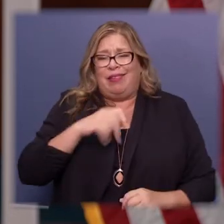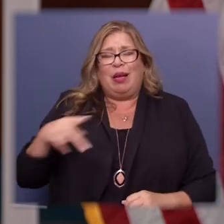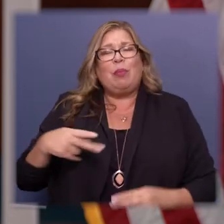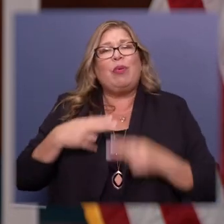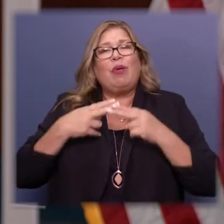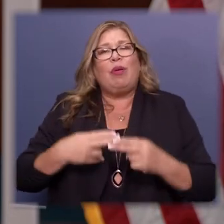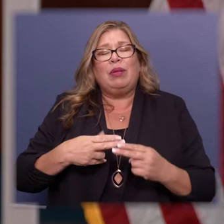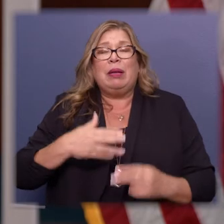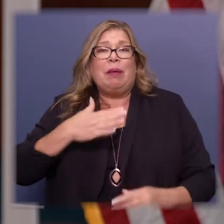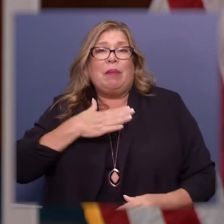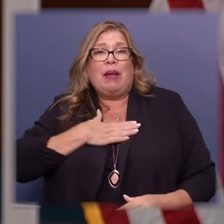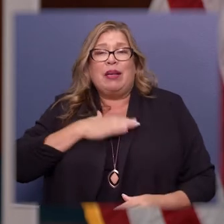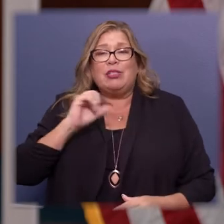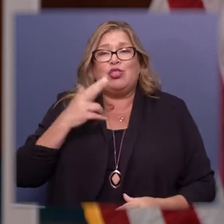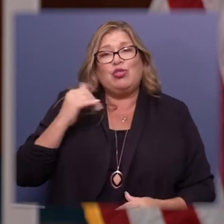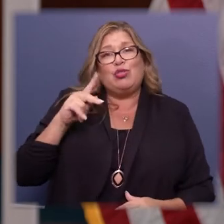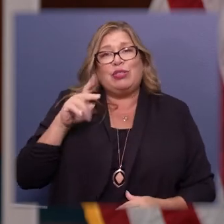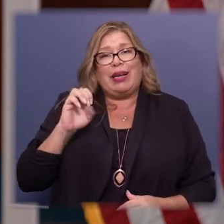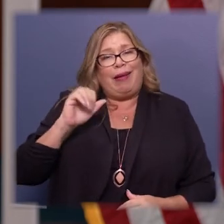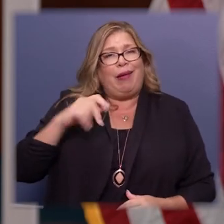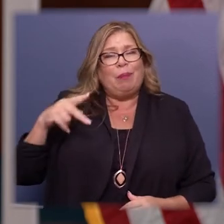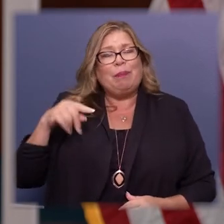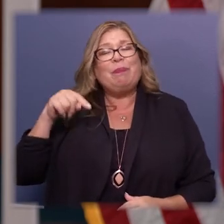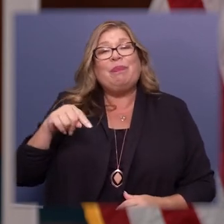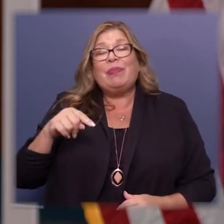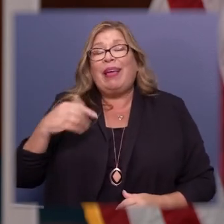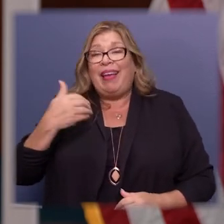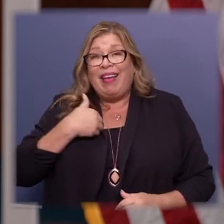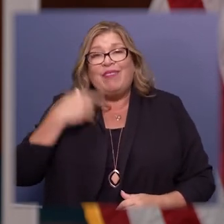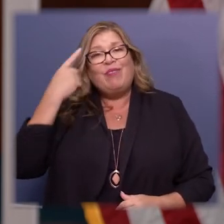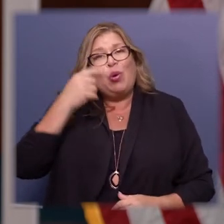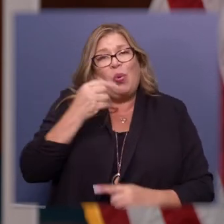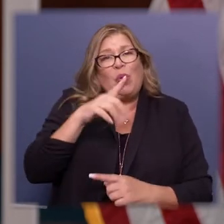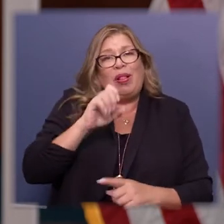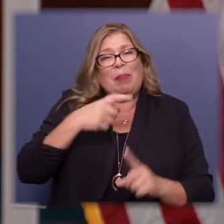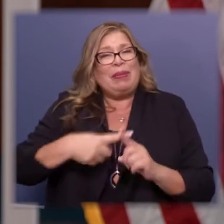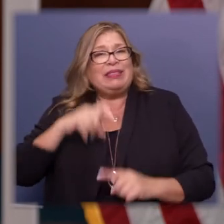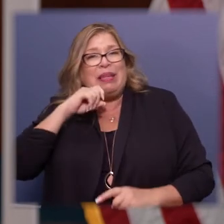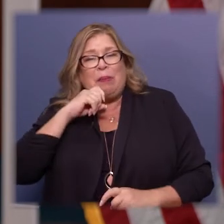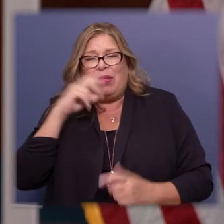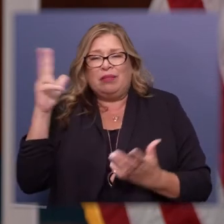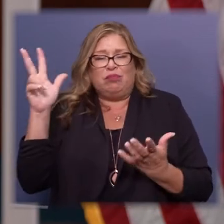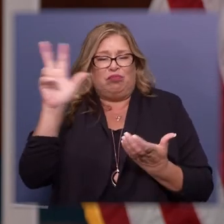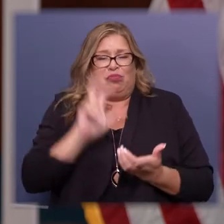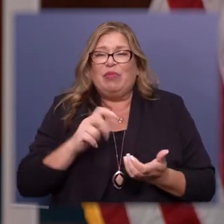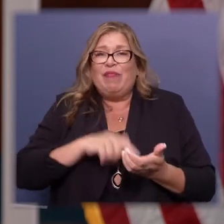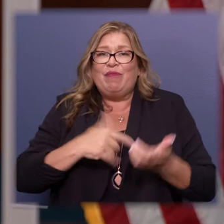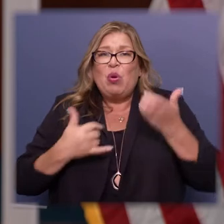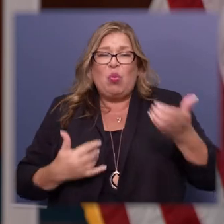the My Shake app from Google Play or the Apple Store for free.